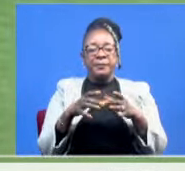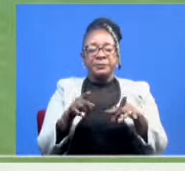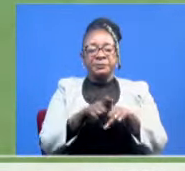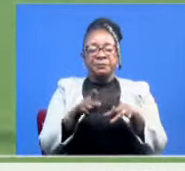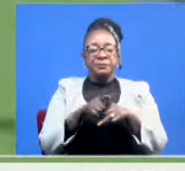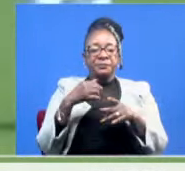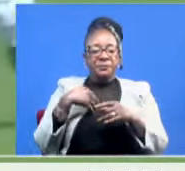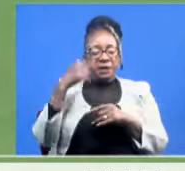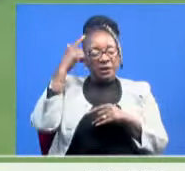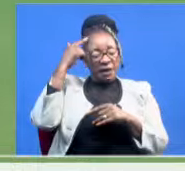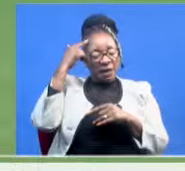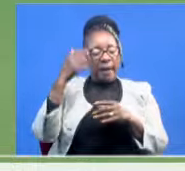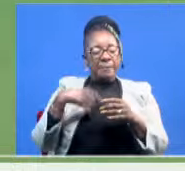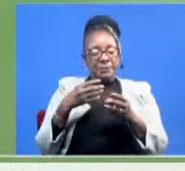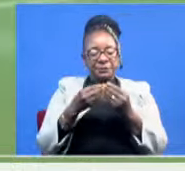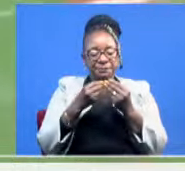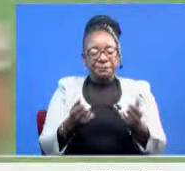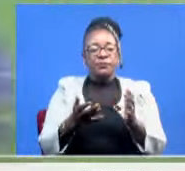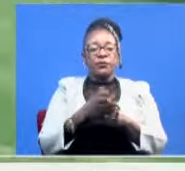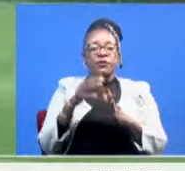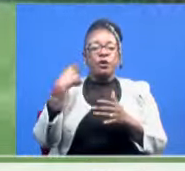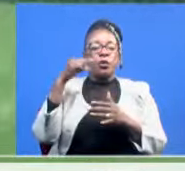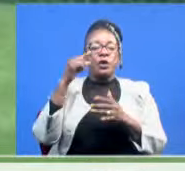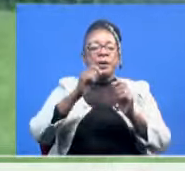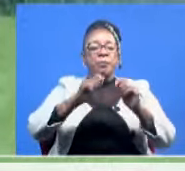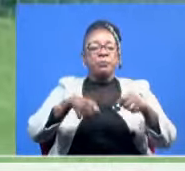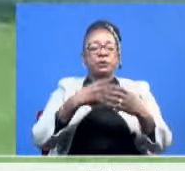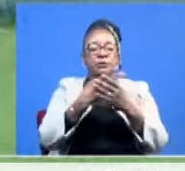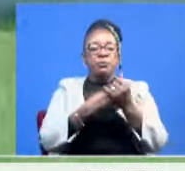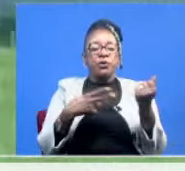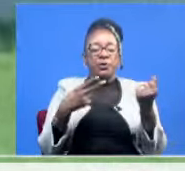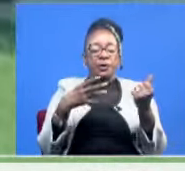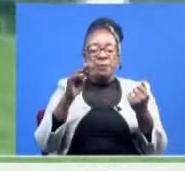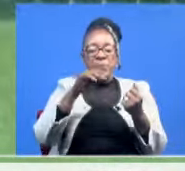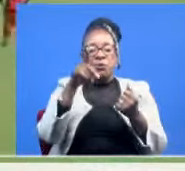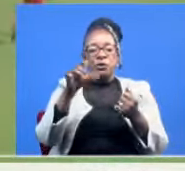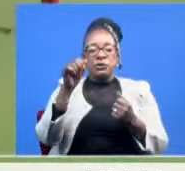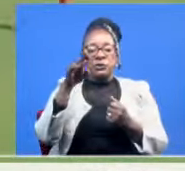I'm still in the race for the Golden Boot in both Mozart Cup